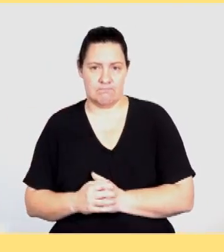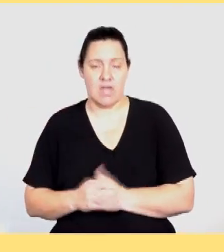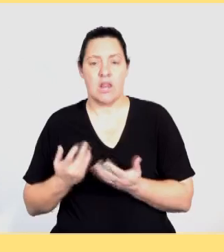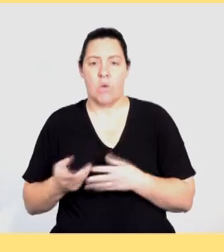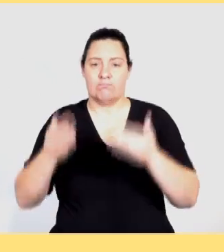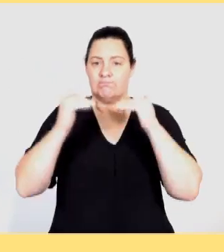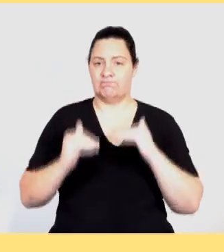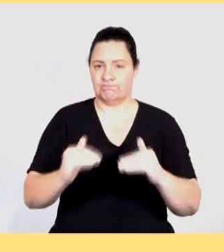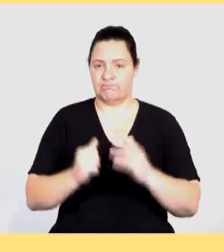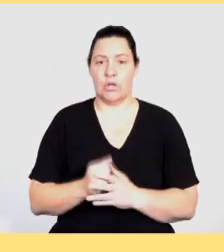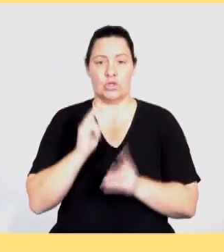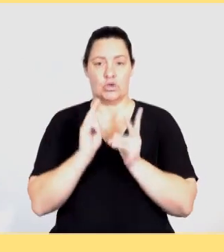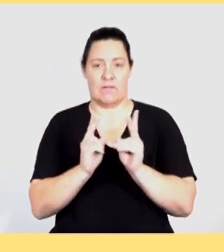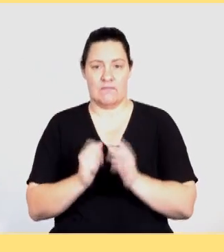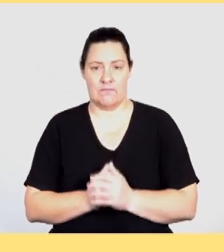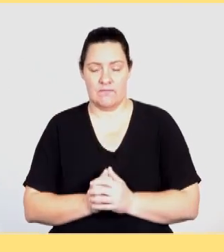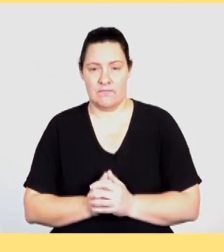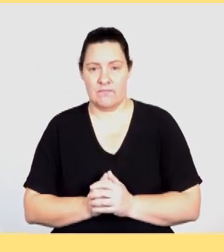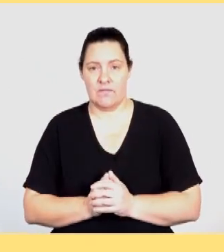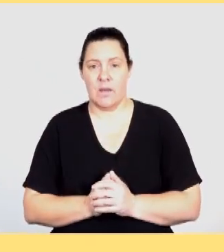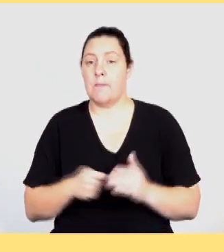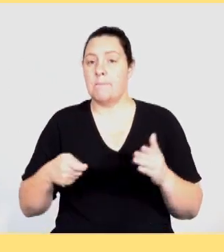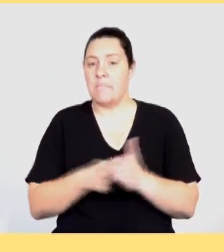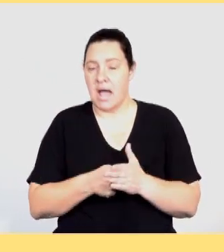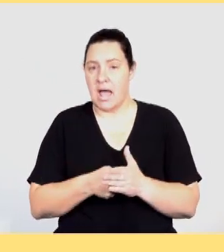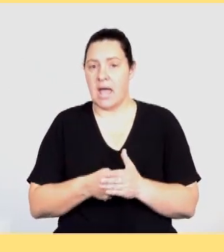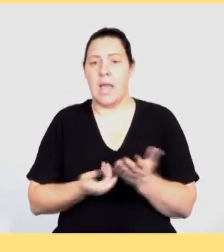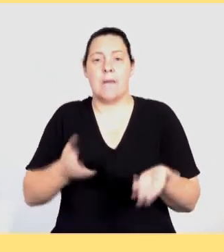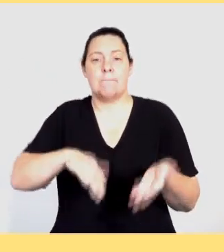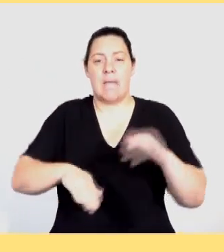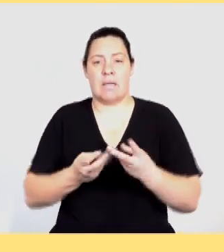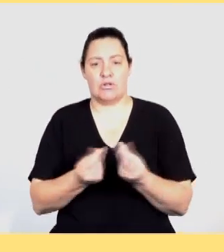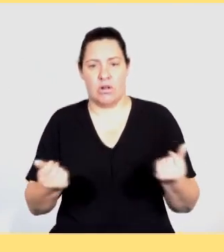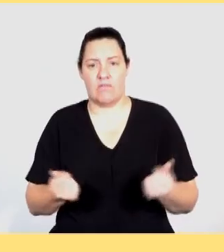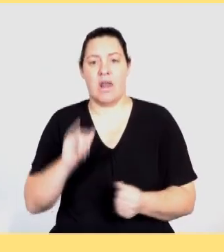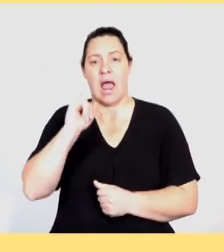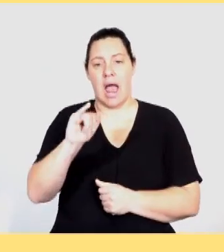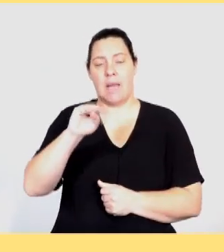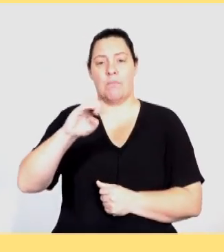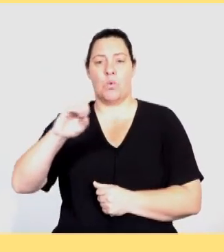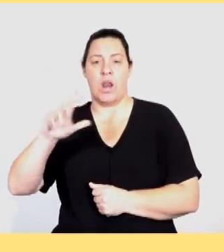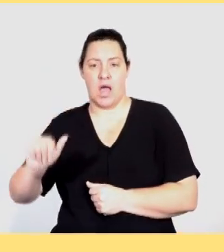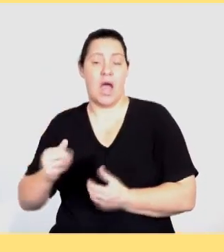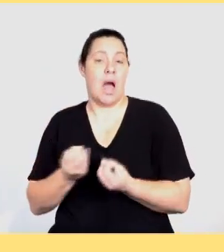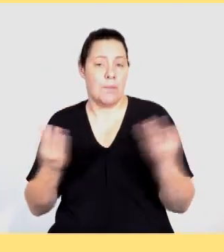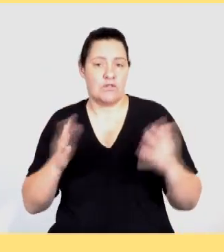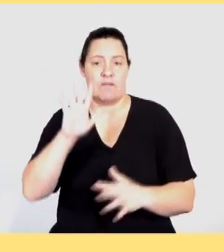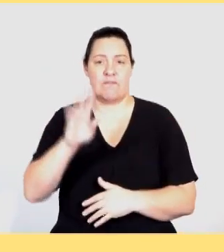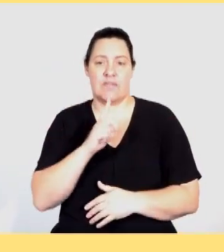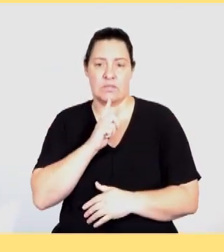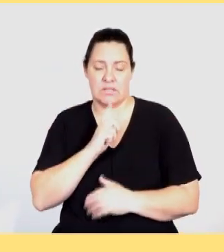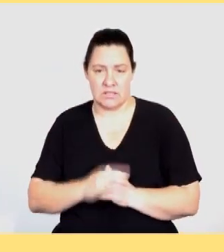32,400. Let's quickly go to the next one on the 12th. Bought packing materials from I. Muller,